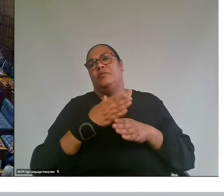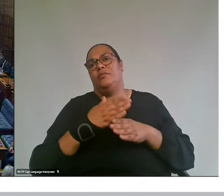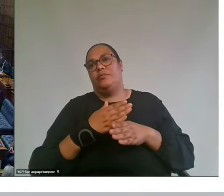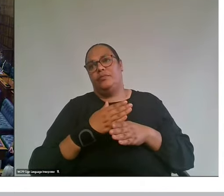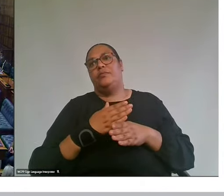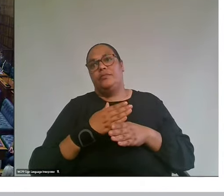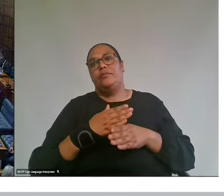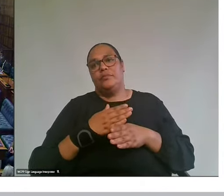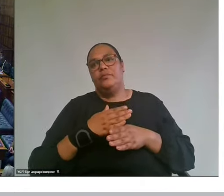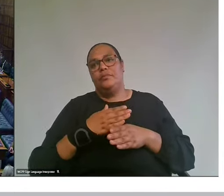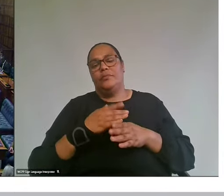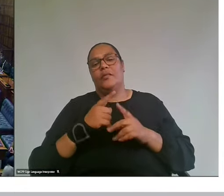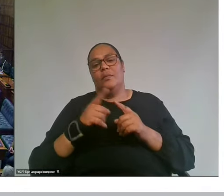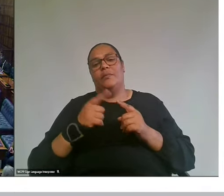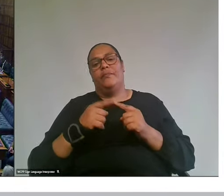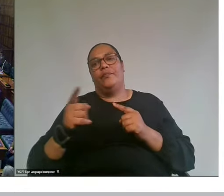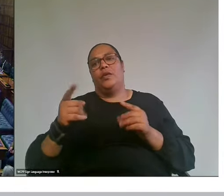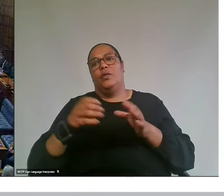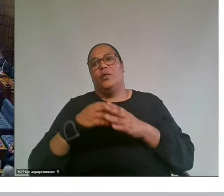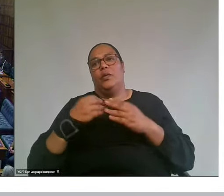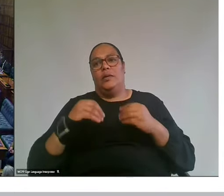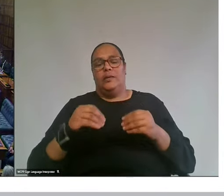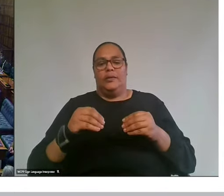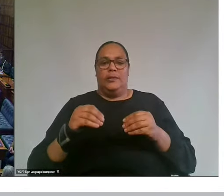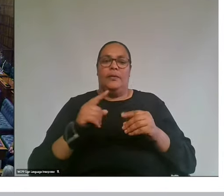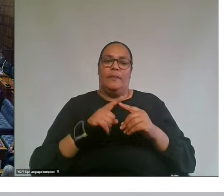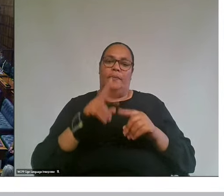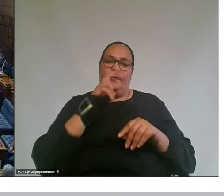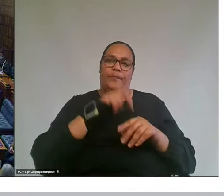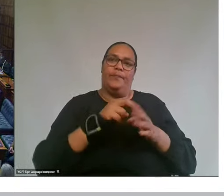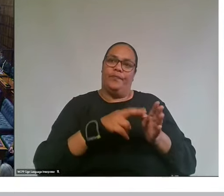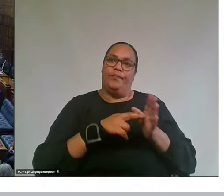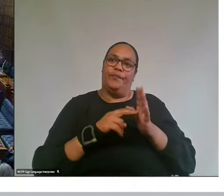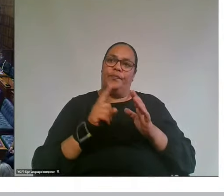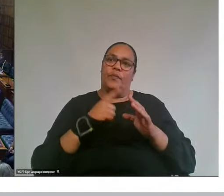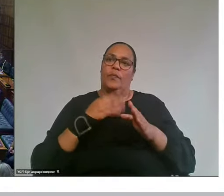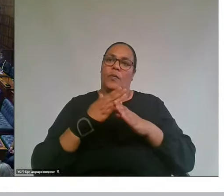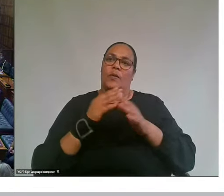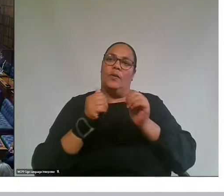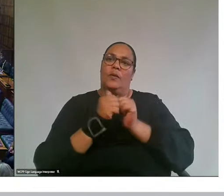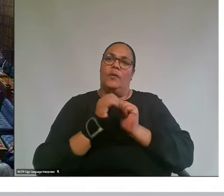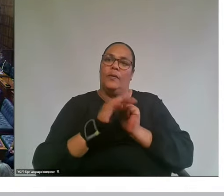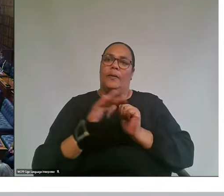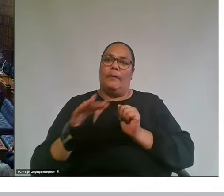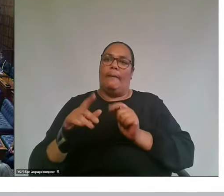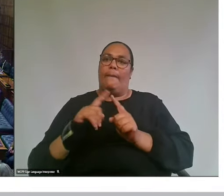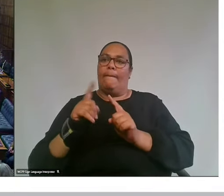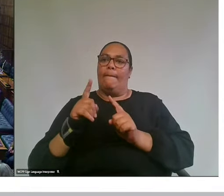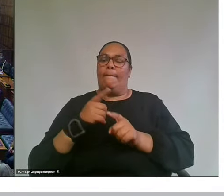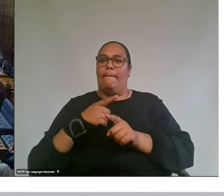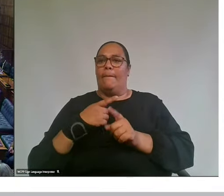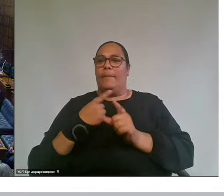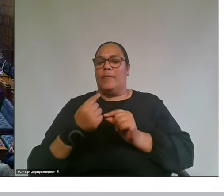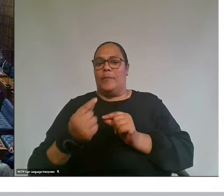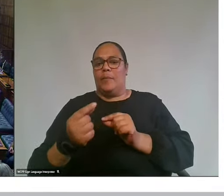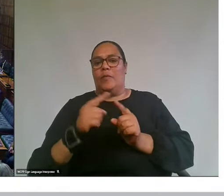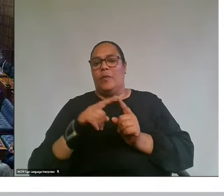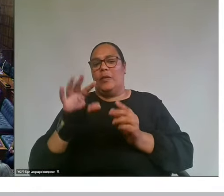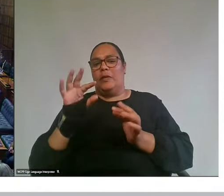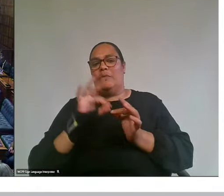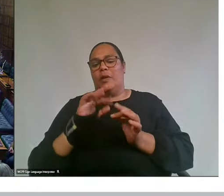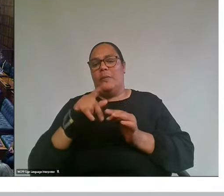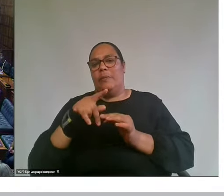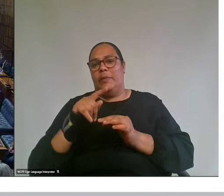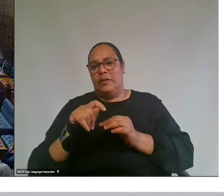non-metro areas that actually goes to smaller businesses because there's a requirement for that so we working with them on that one so just specifically on